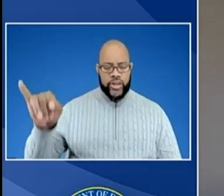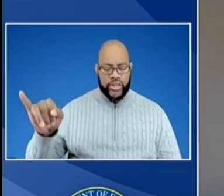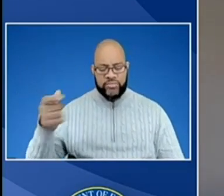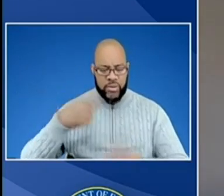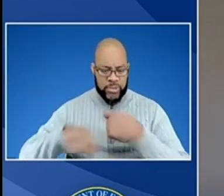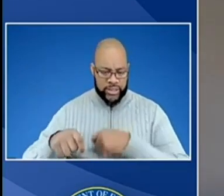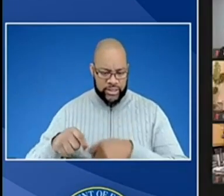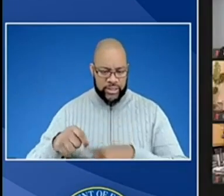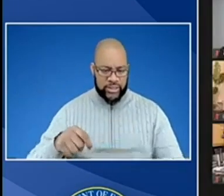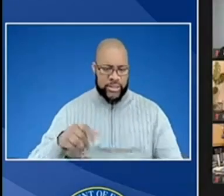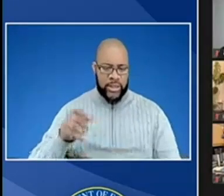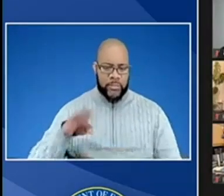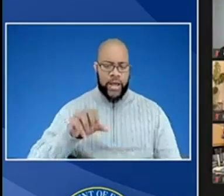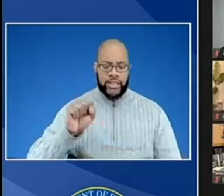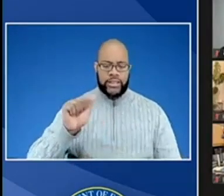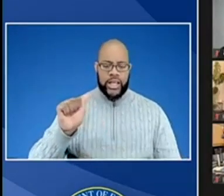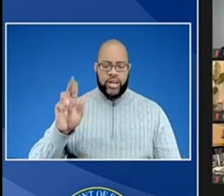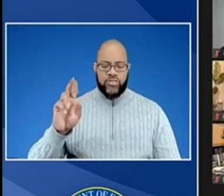Wisdom Cole.